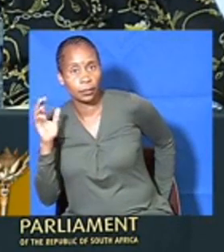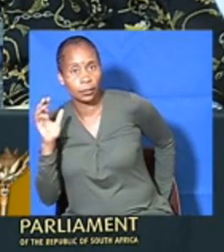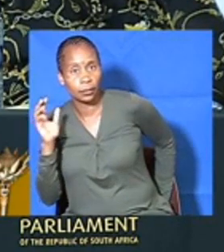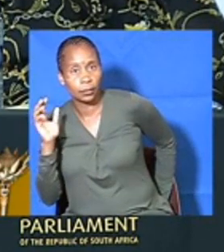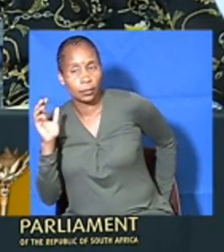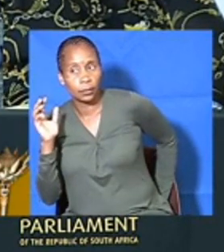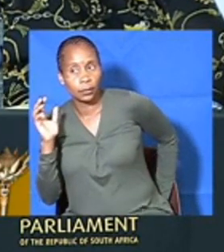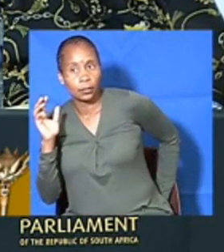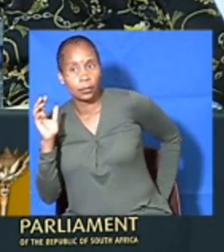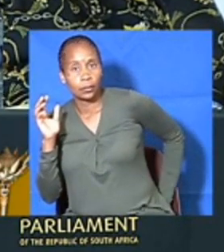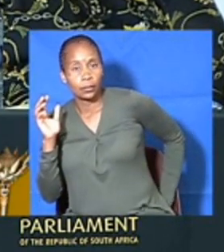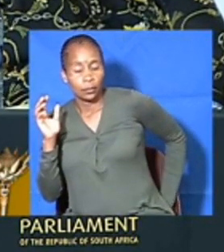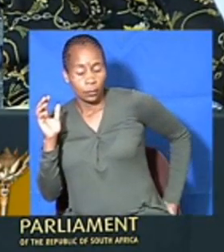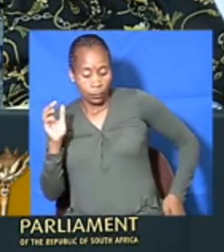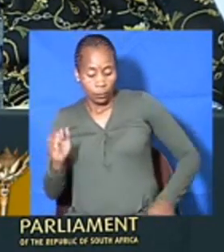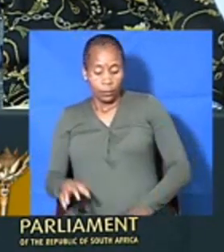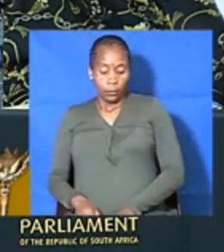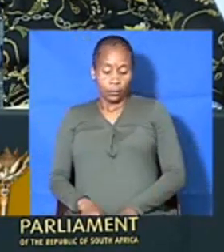2026 is too long.